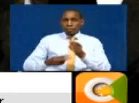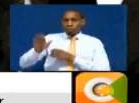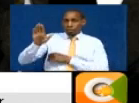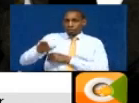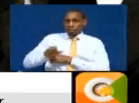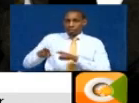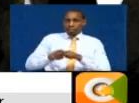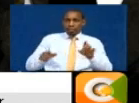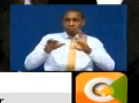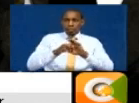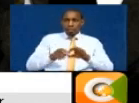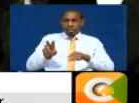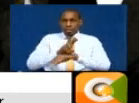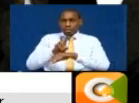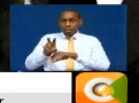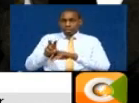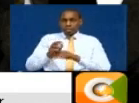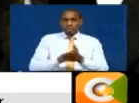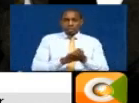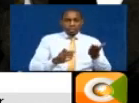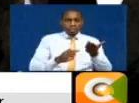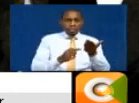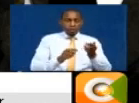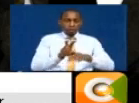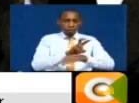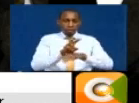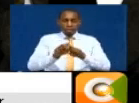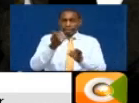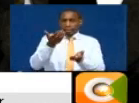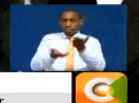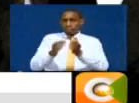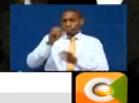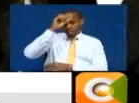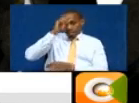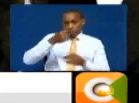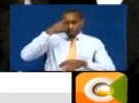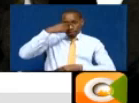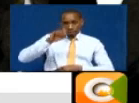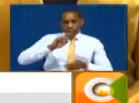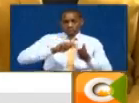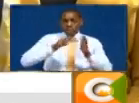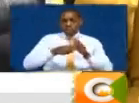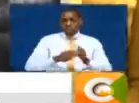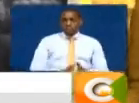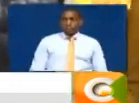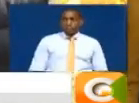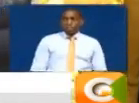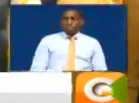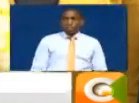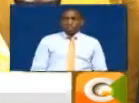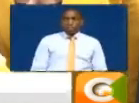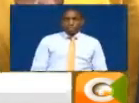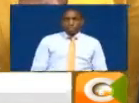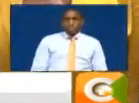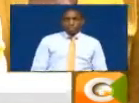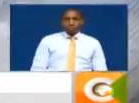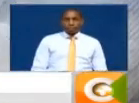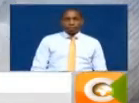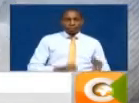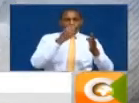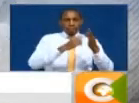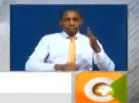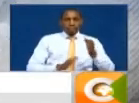as well as coordinating and supervising the technical monitoring and evaluation of government policies and projects. Very good. Other than the